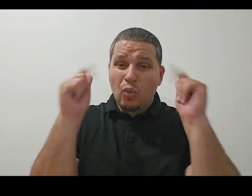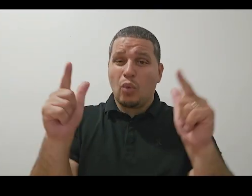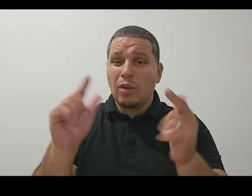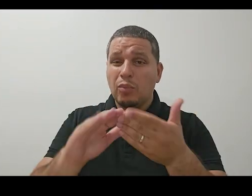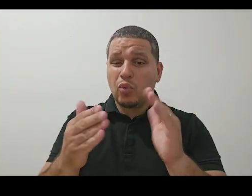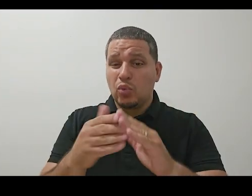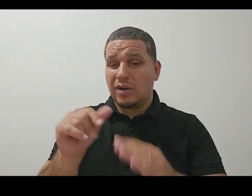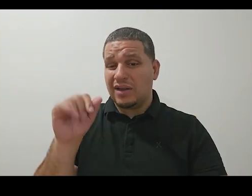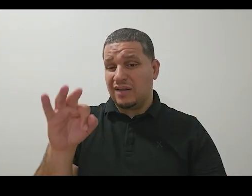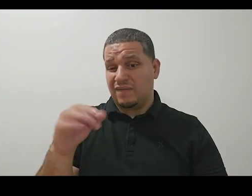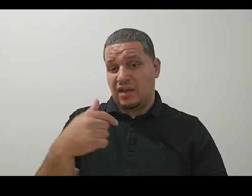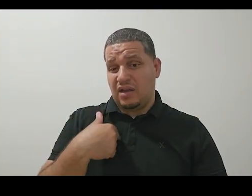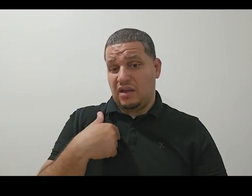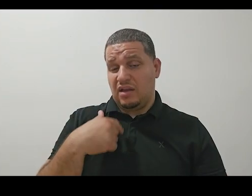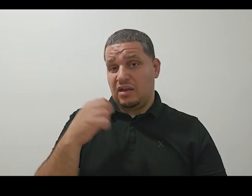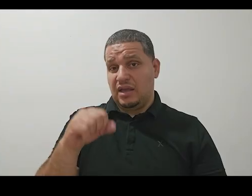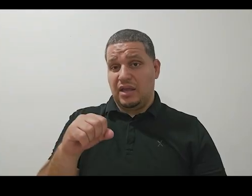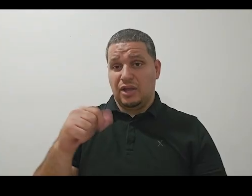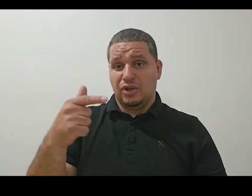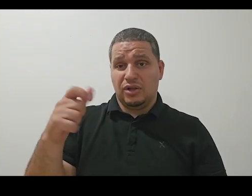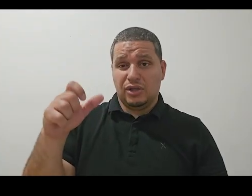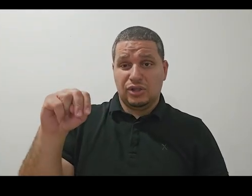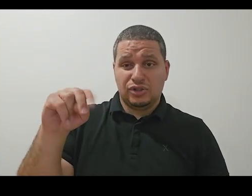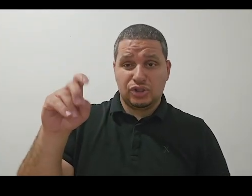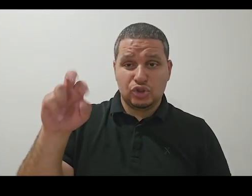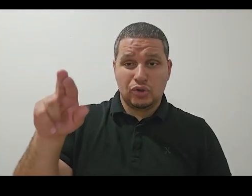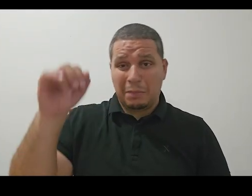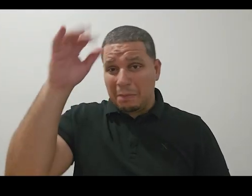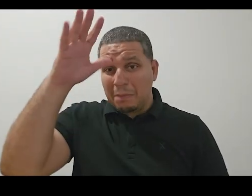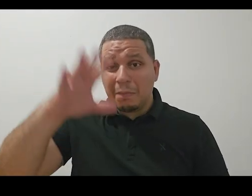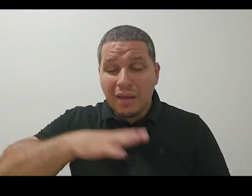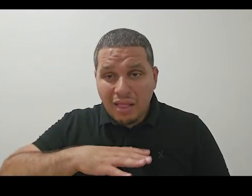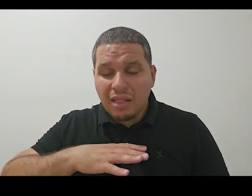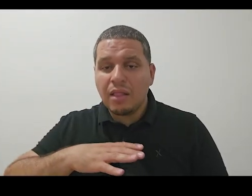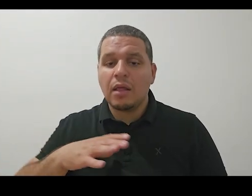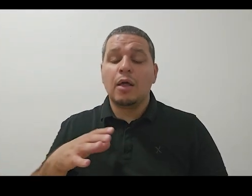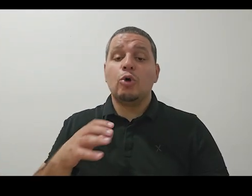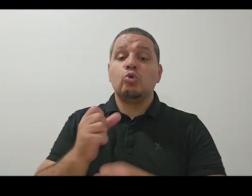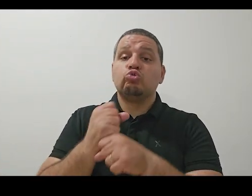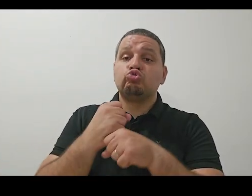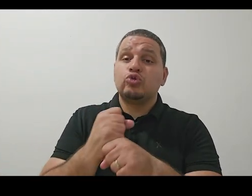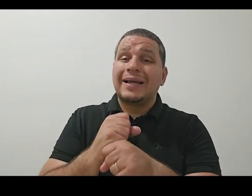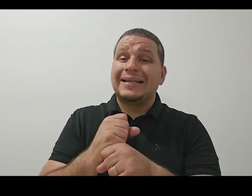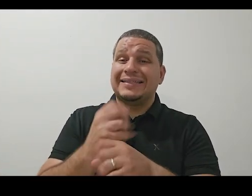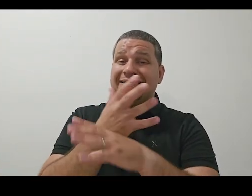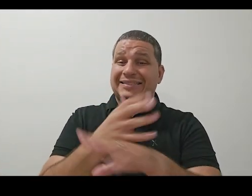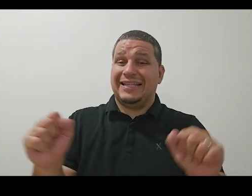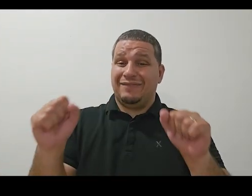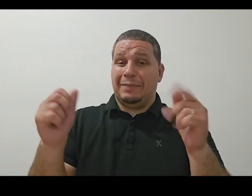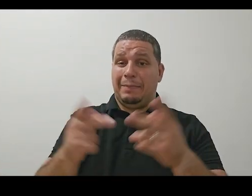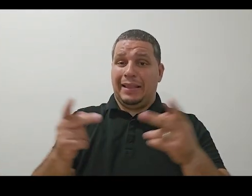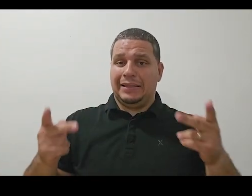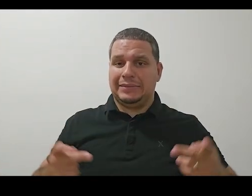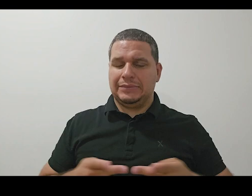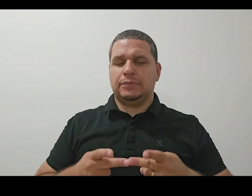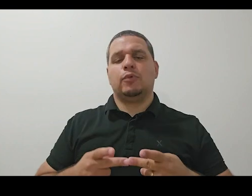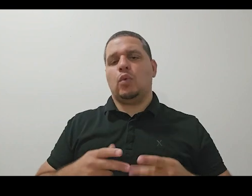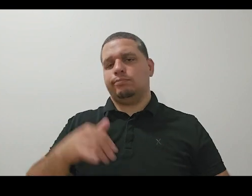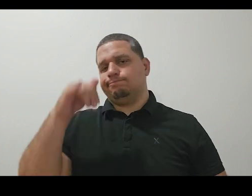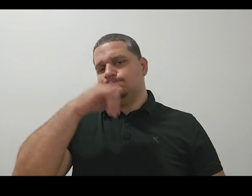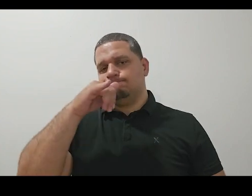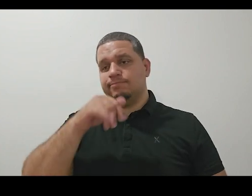any community. And if I want to even take it to the gender, male gender, creating a safe